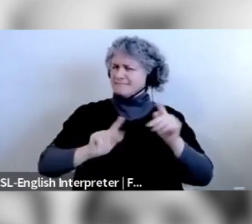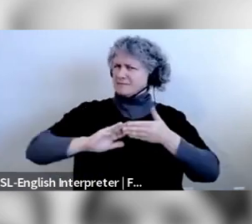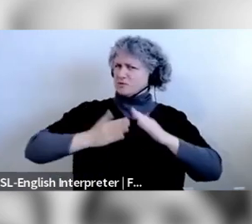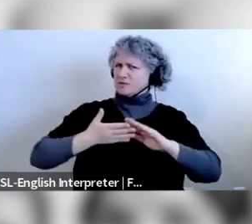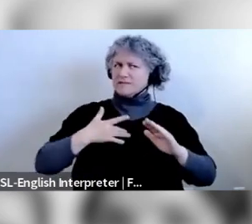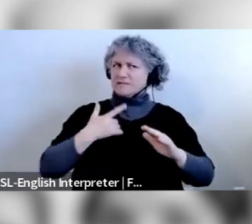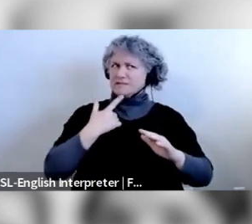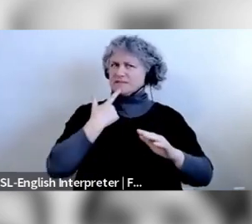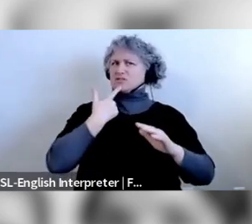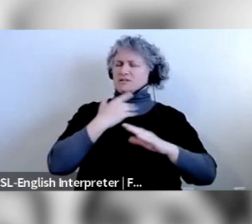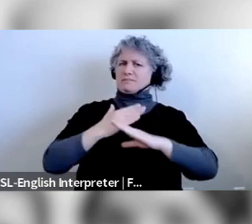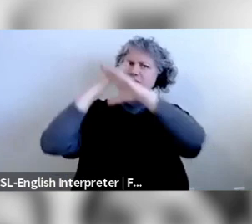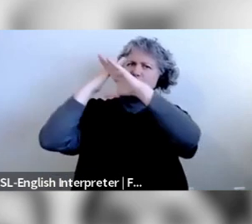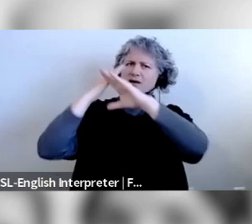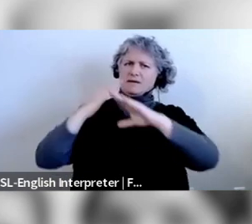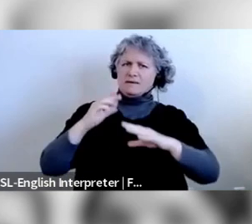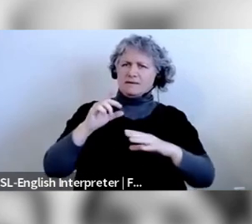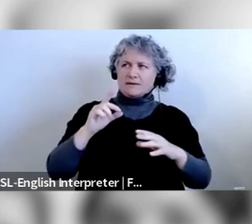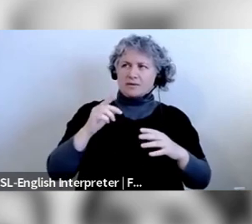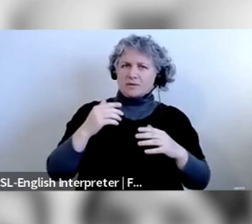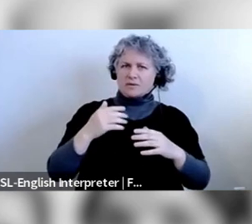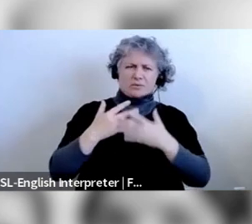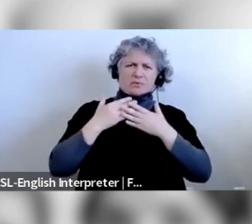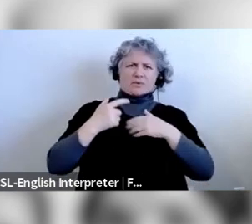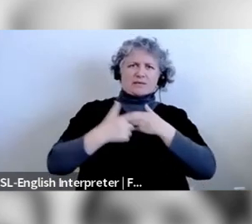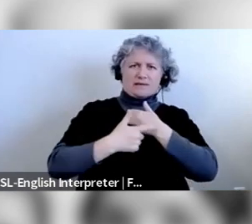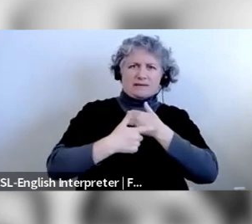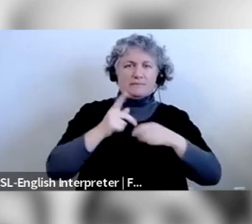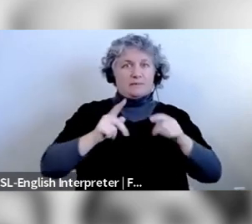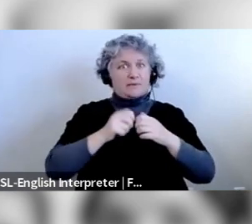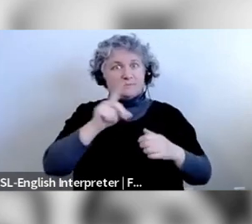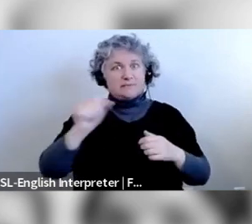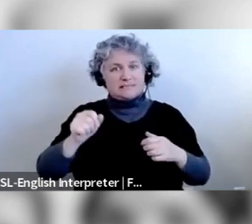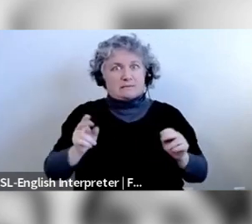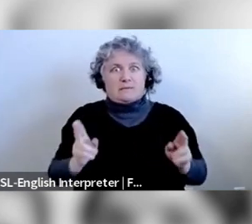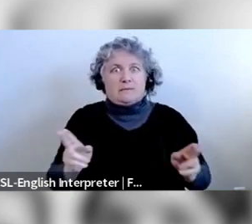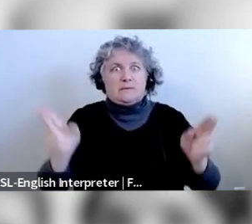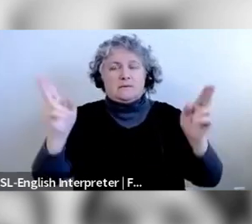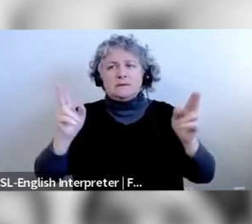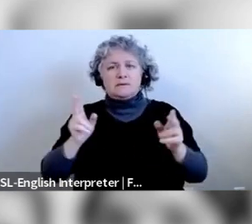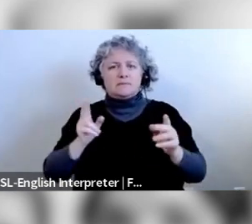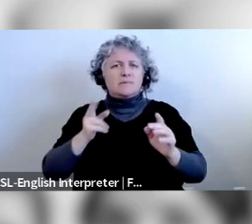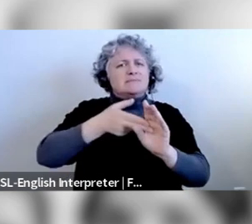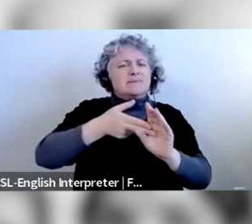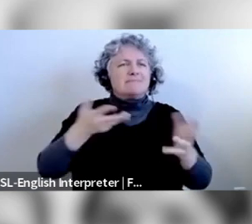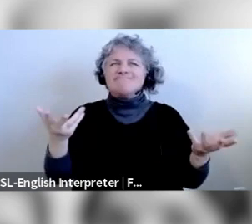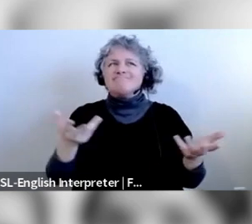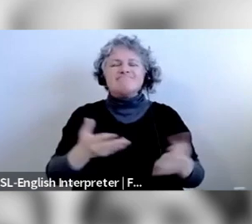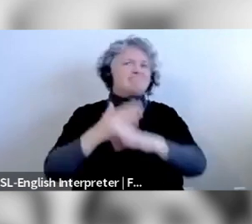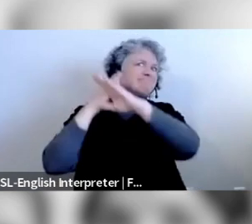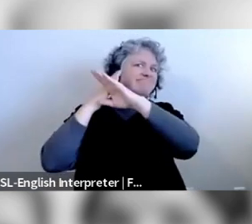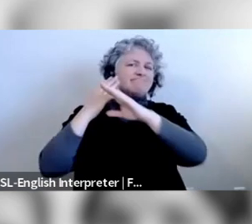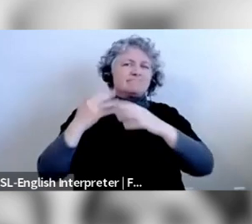very severe barrier to people with disabilities being able to participate in these grant